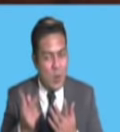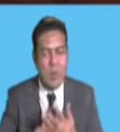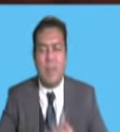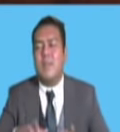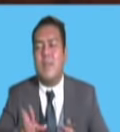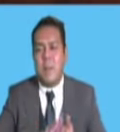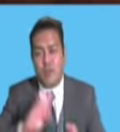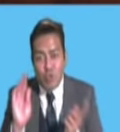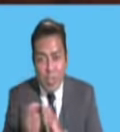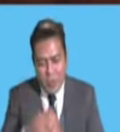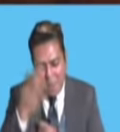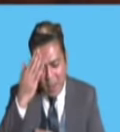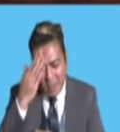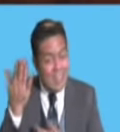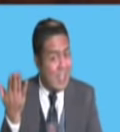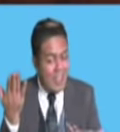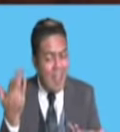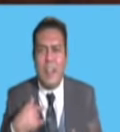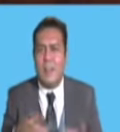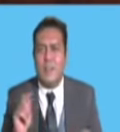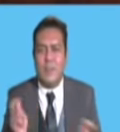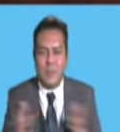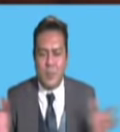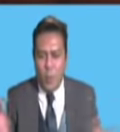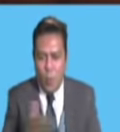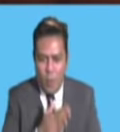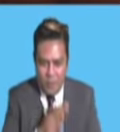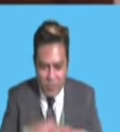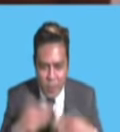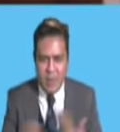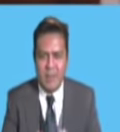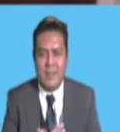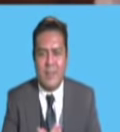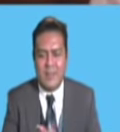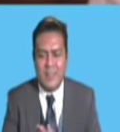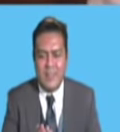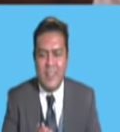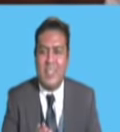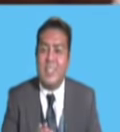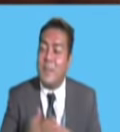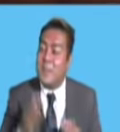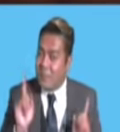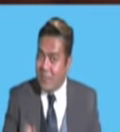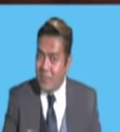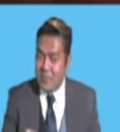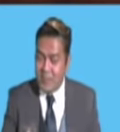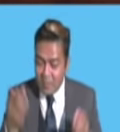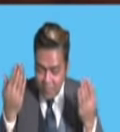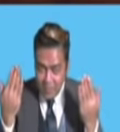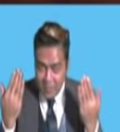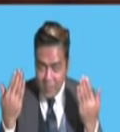changing mindsets and revive the principles of Solidarity, to name a few. Thus, Honorable Speaker, sir, I wish